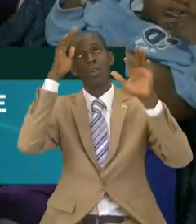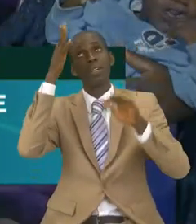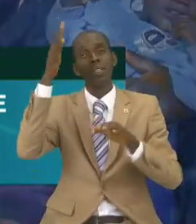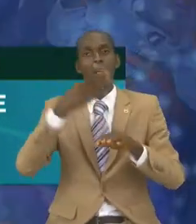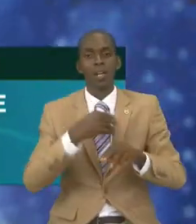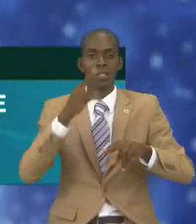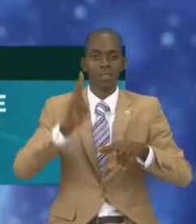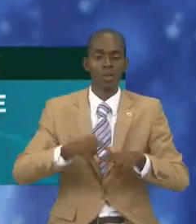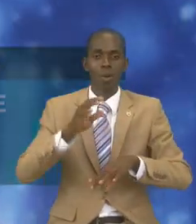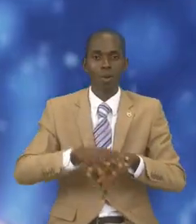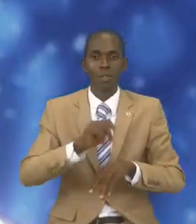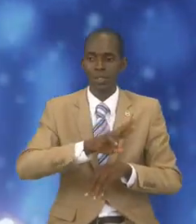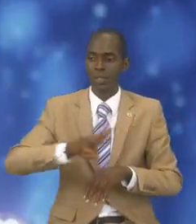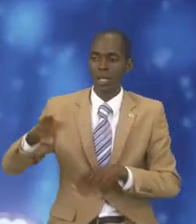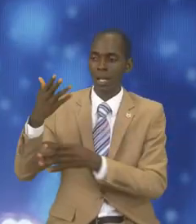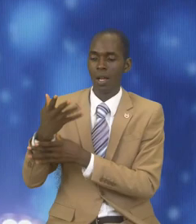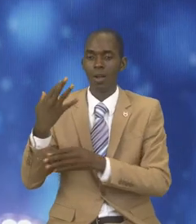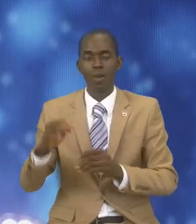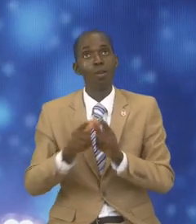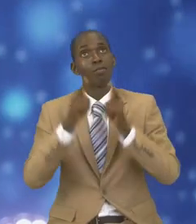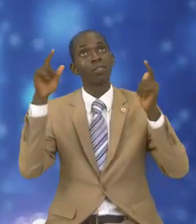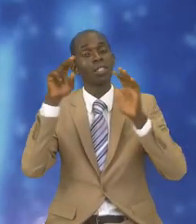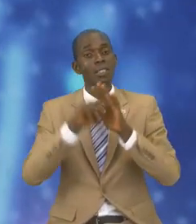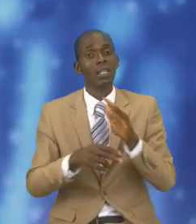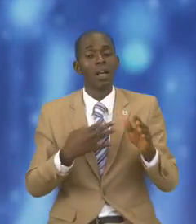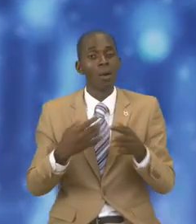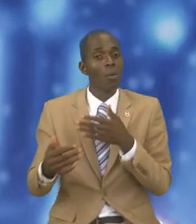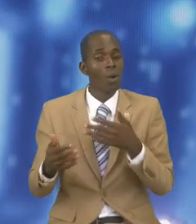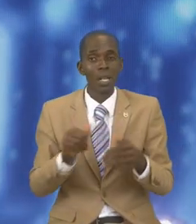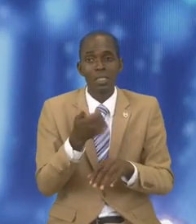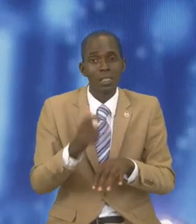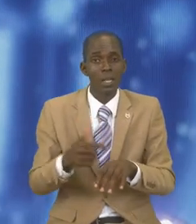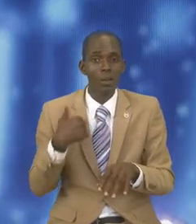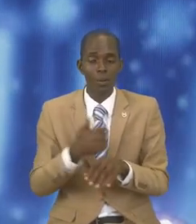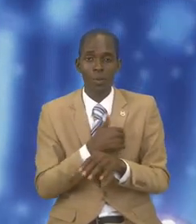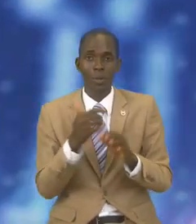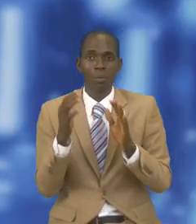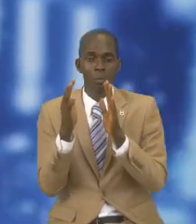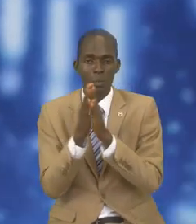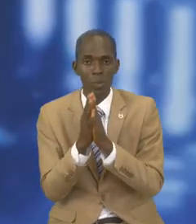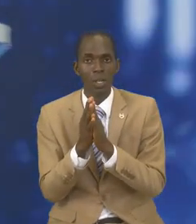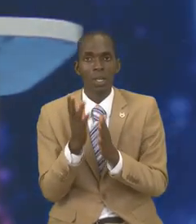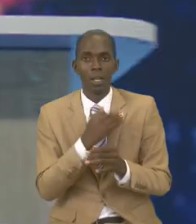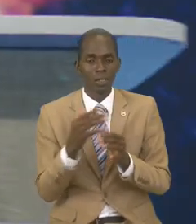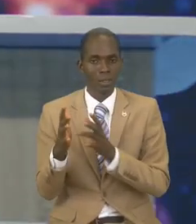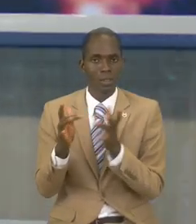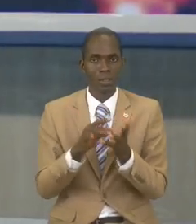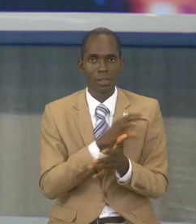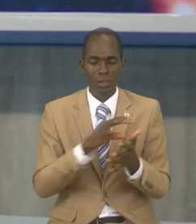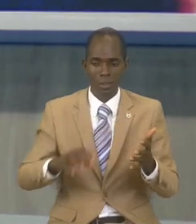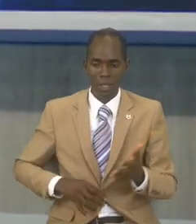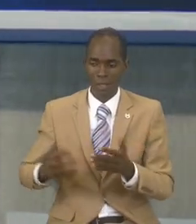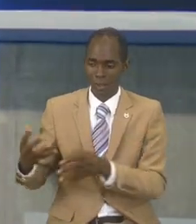right hand of majesty. And whatever we pray goes to his hand. And then Jesus presents that to